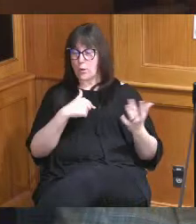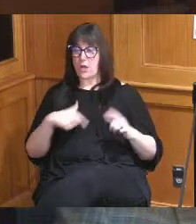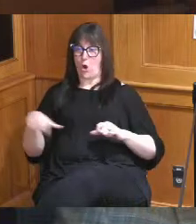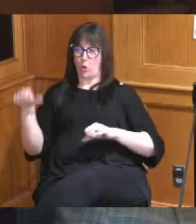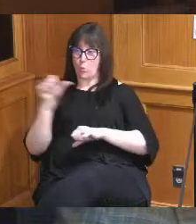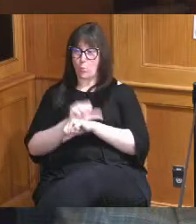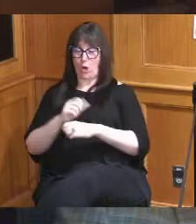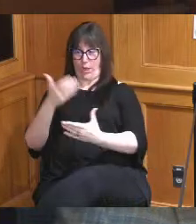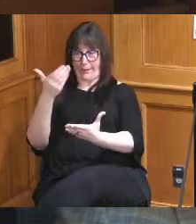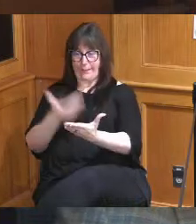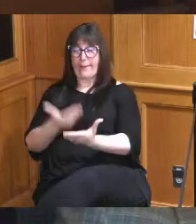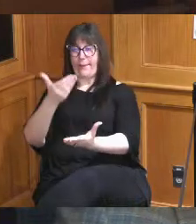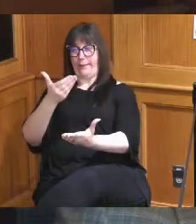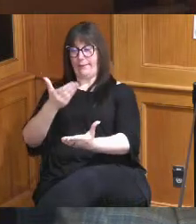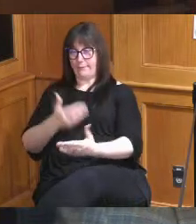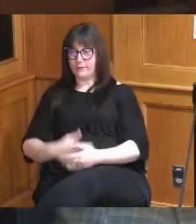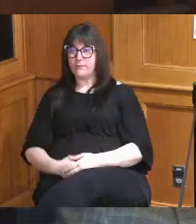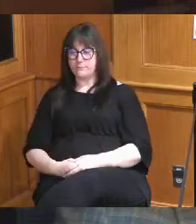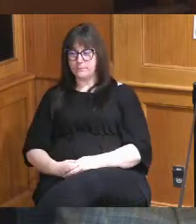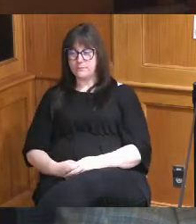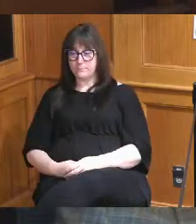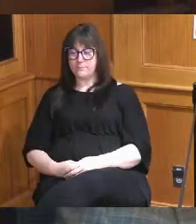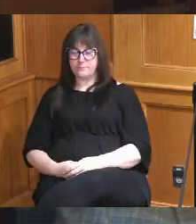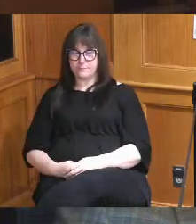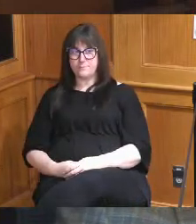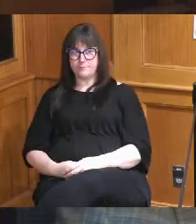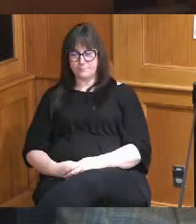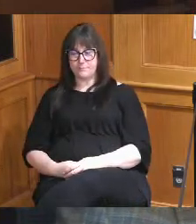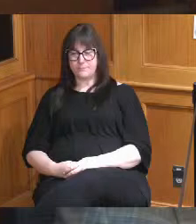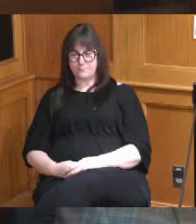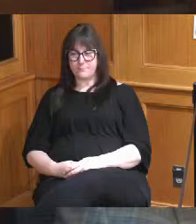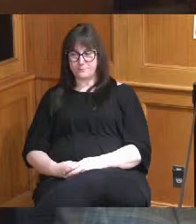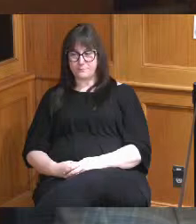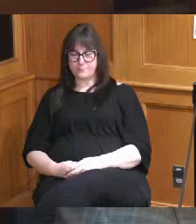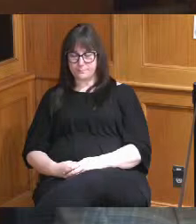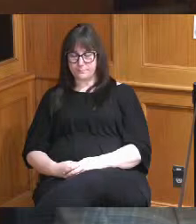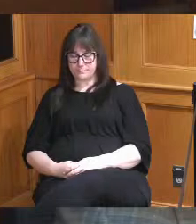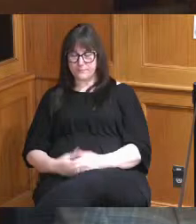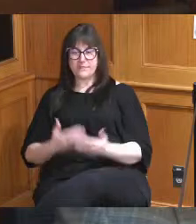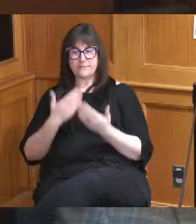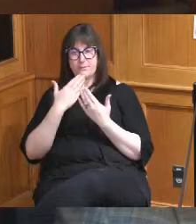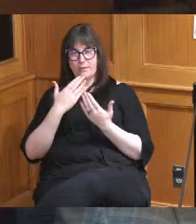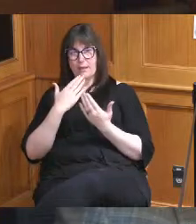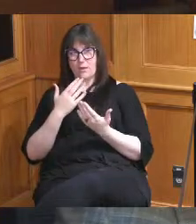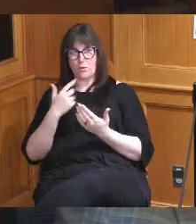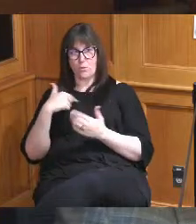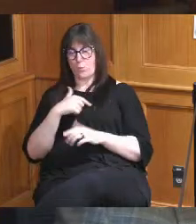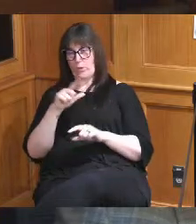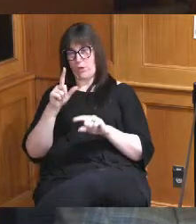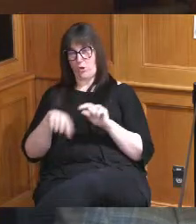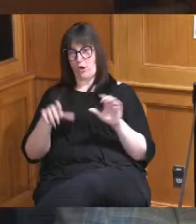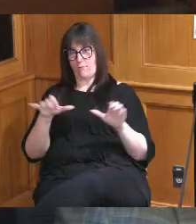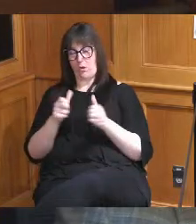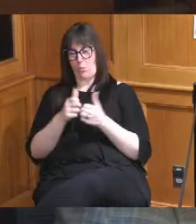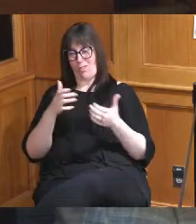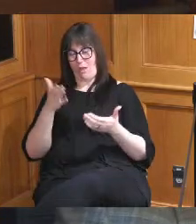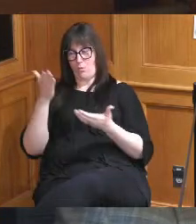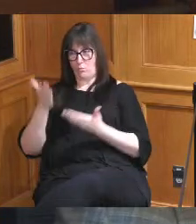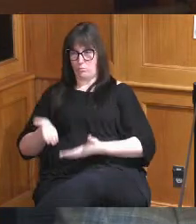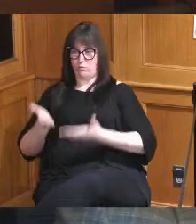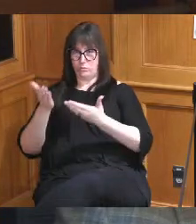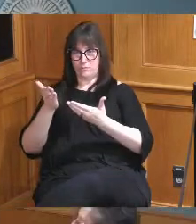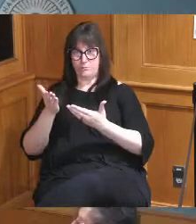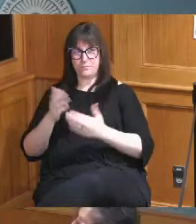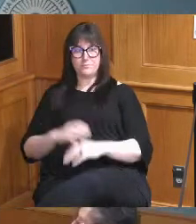and certificates. We actually have some contracts, and I just want to thank you. We couldn't have done it without you, Robert Bell. Thank you. Since